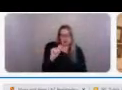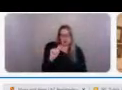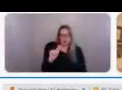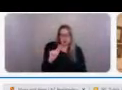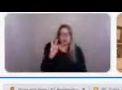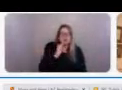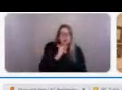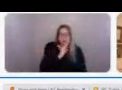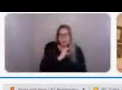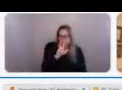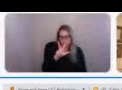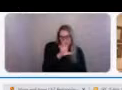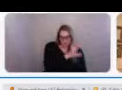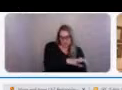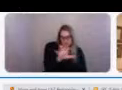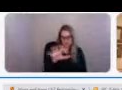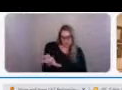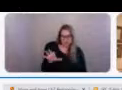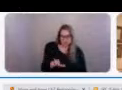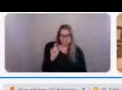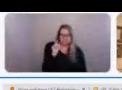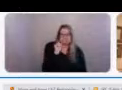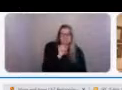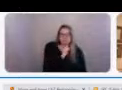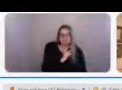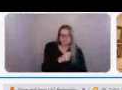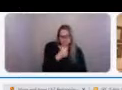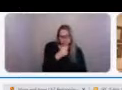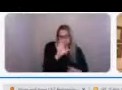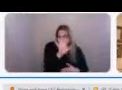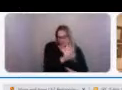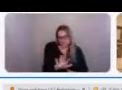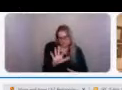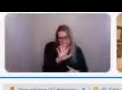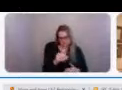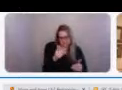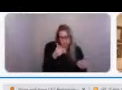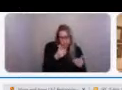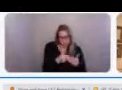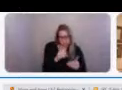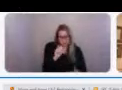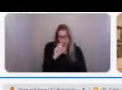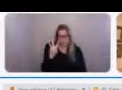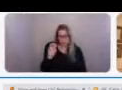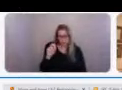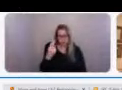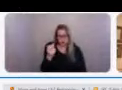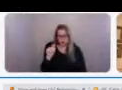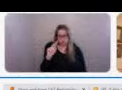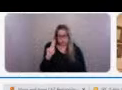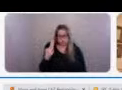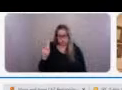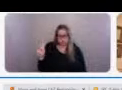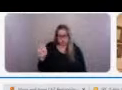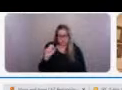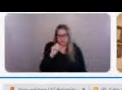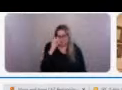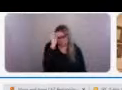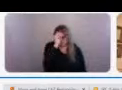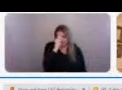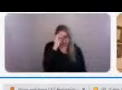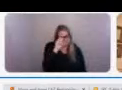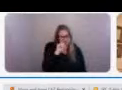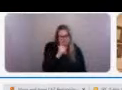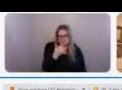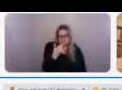blocks in the gilbert area and put them into an area all the way near awatuki in my opinion this is not going to serve our